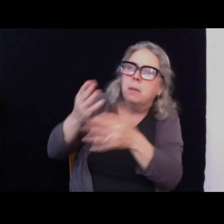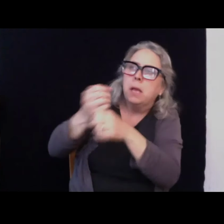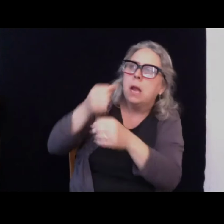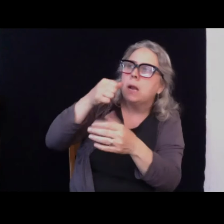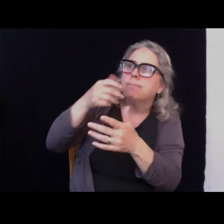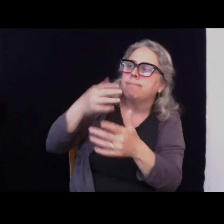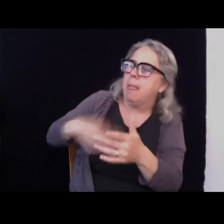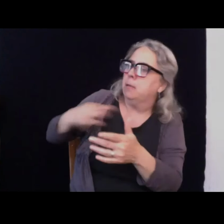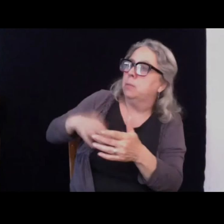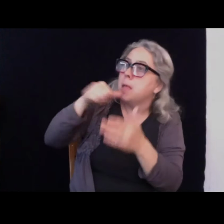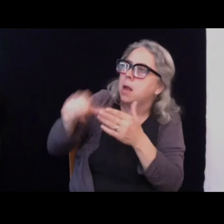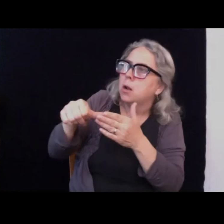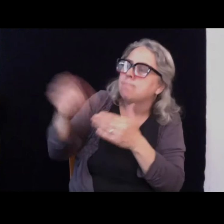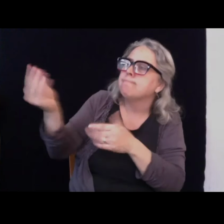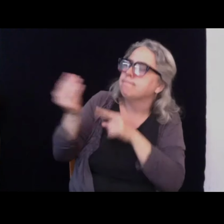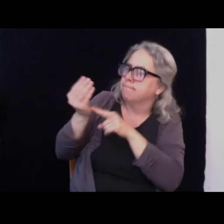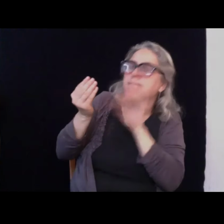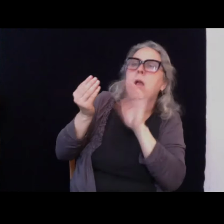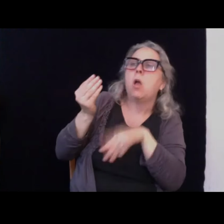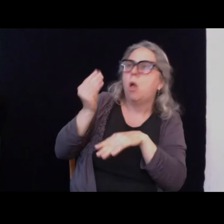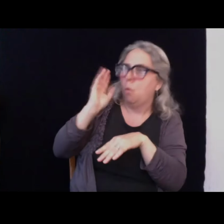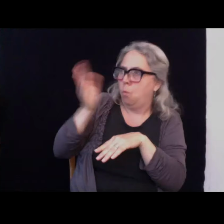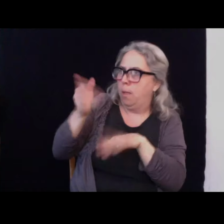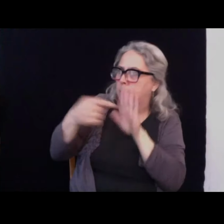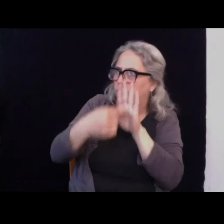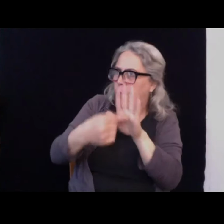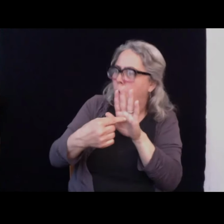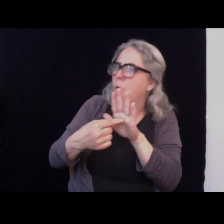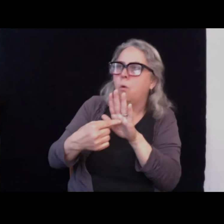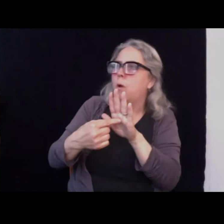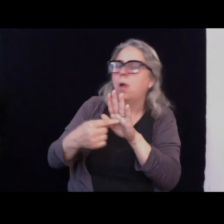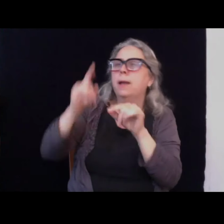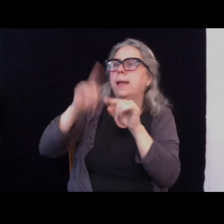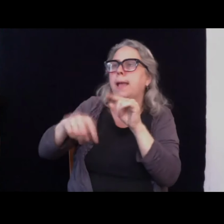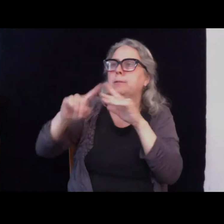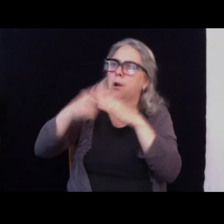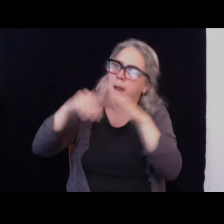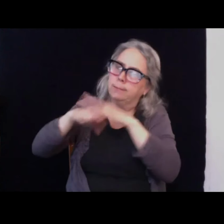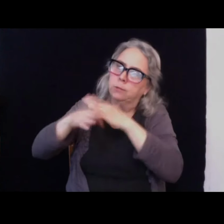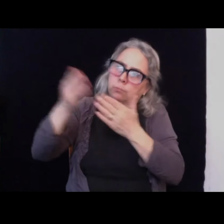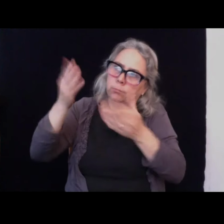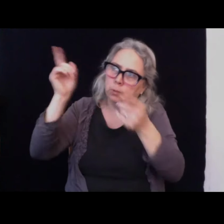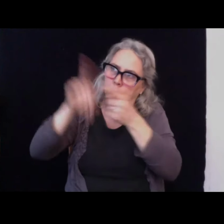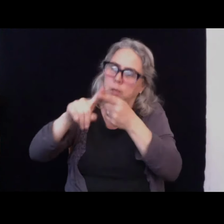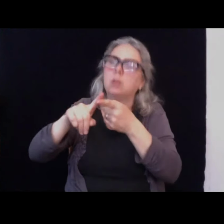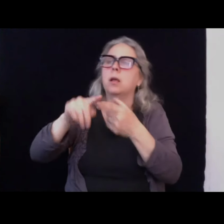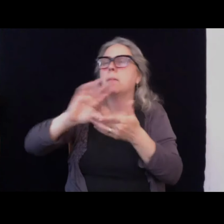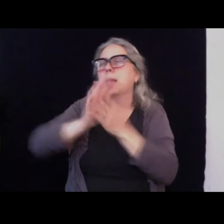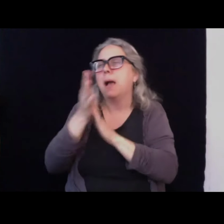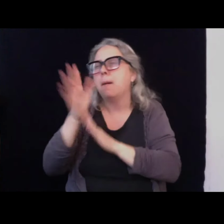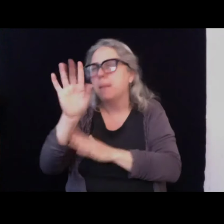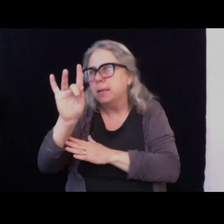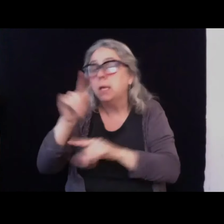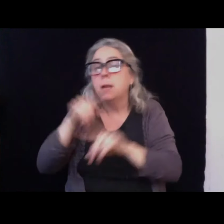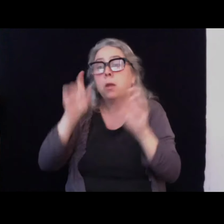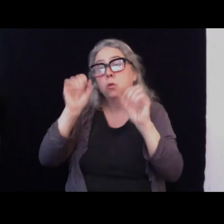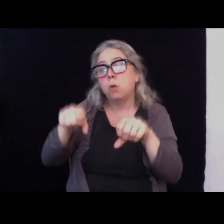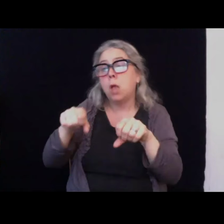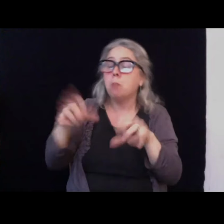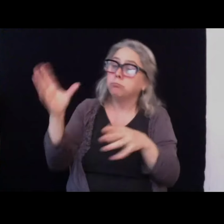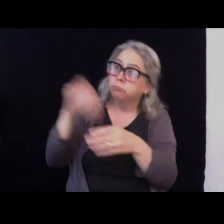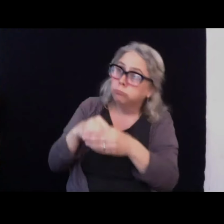letter, and the eligibility letter will also indicate that they can't begin accessing those services until they turn 18, but you can be proactive and